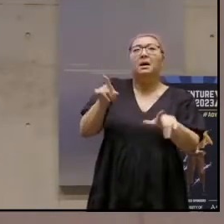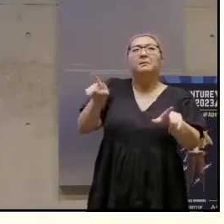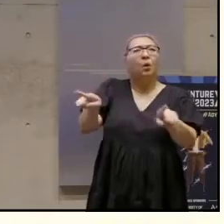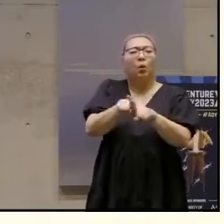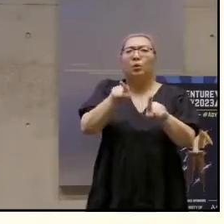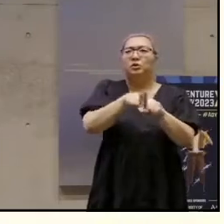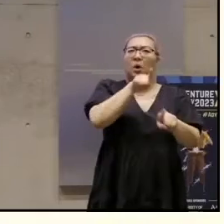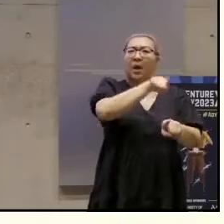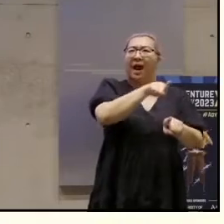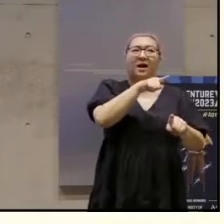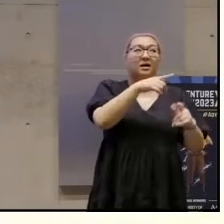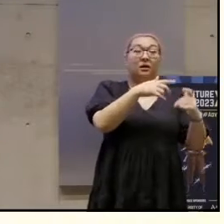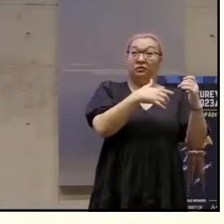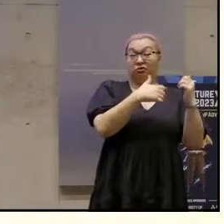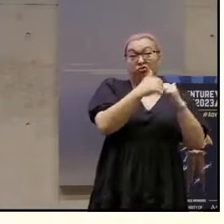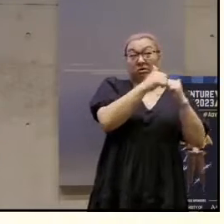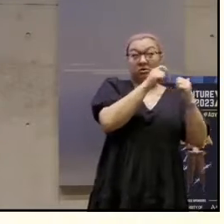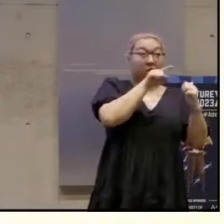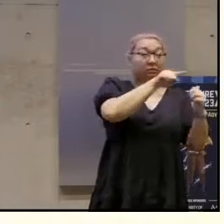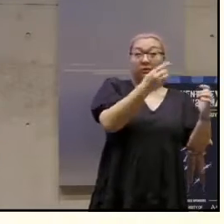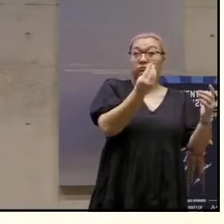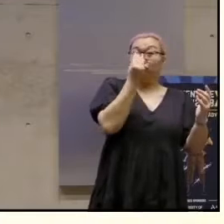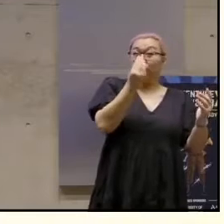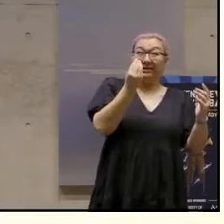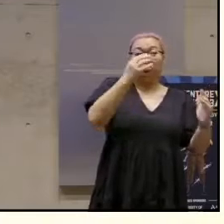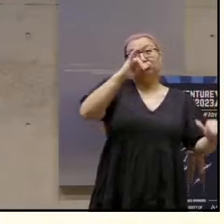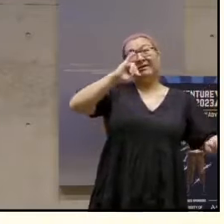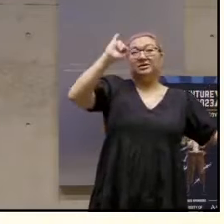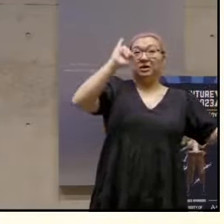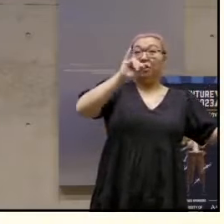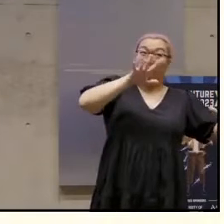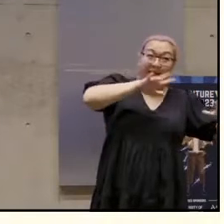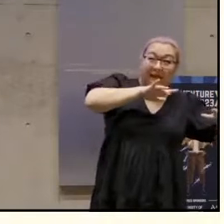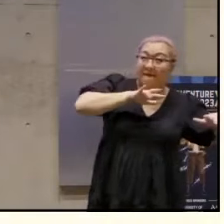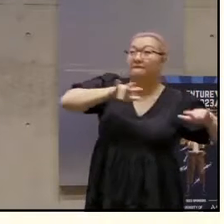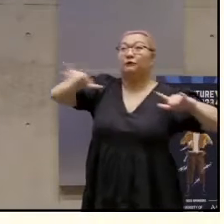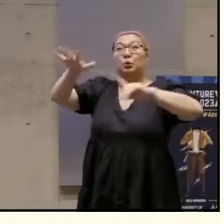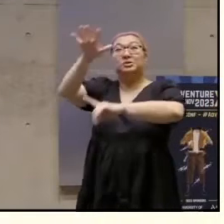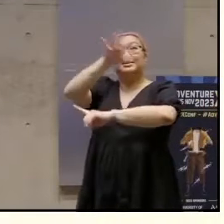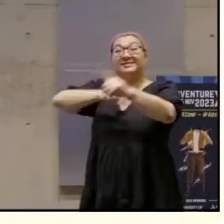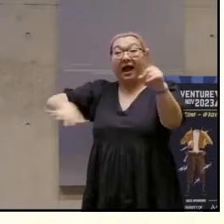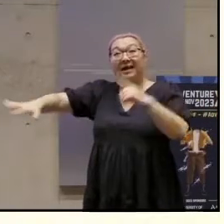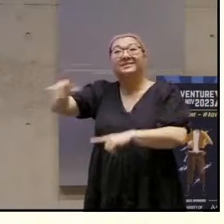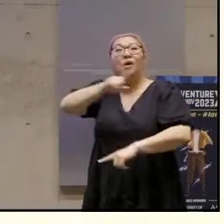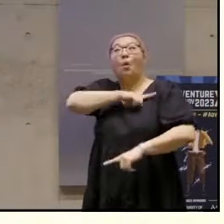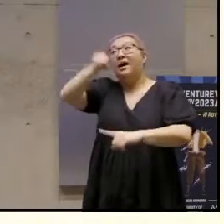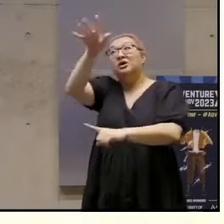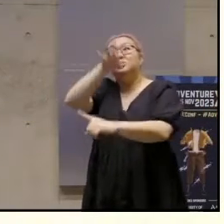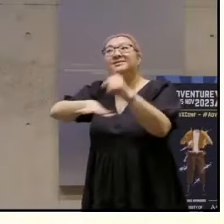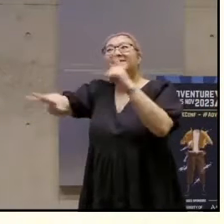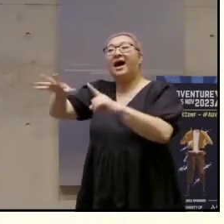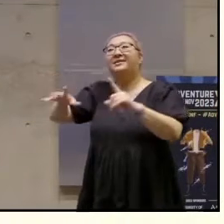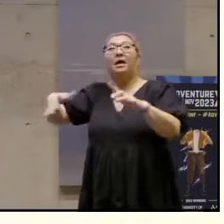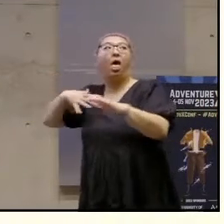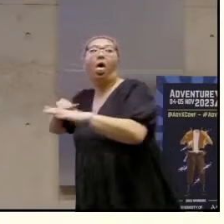ramification. The entire society stopped and went to the theater to observe this